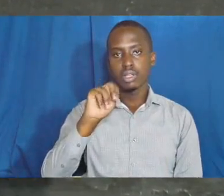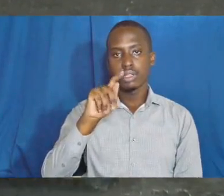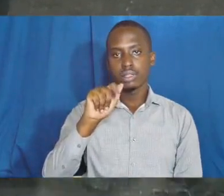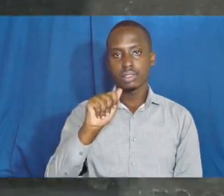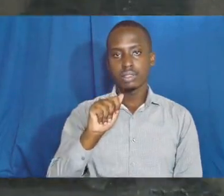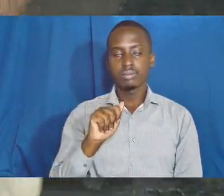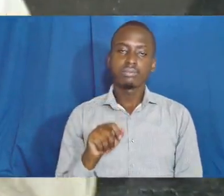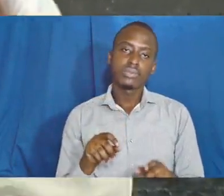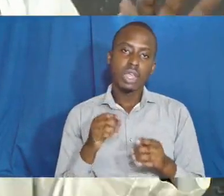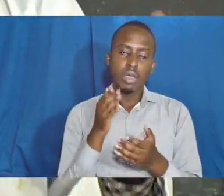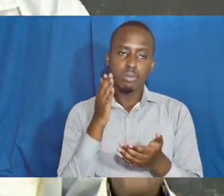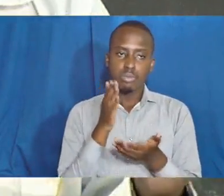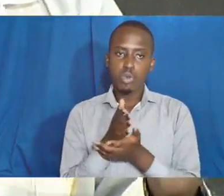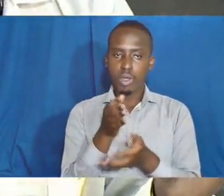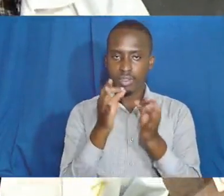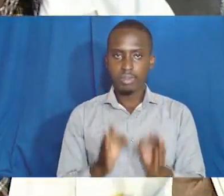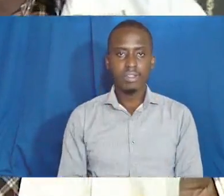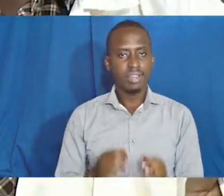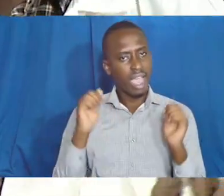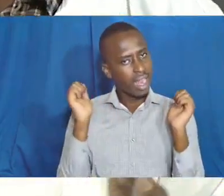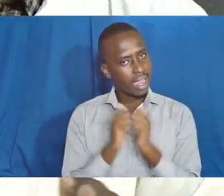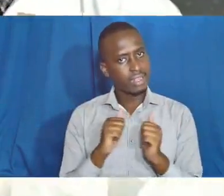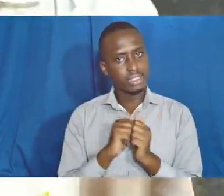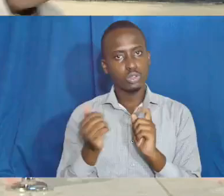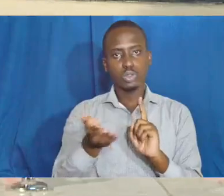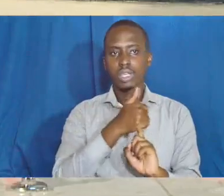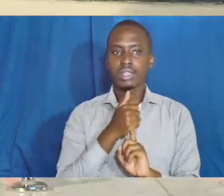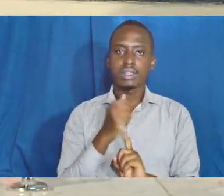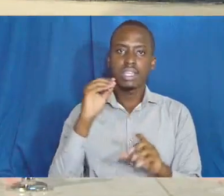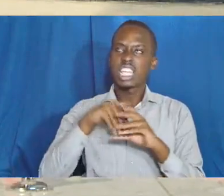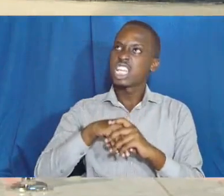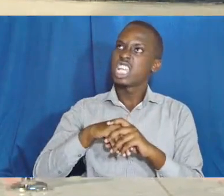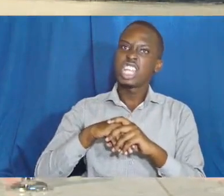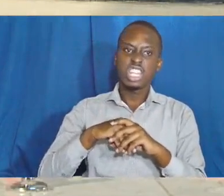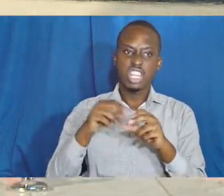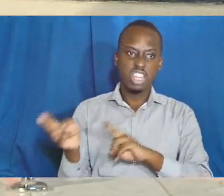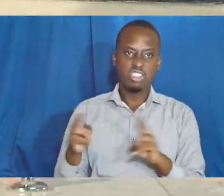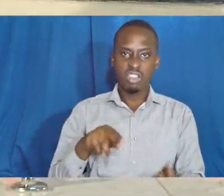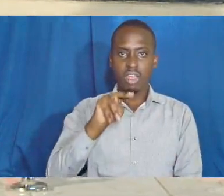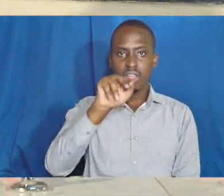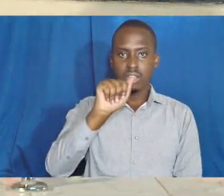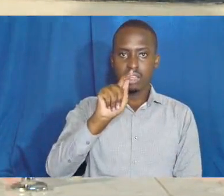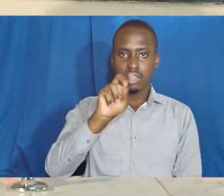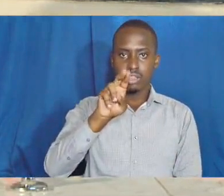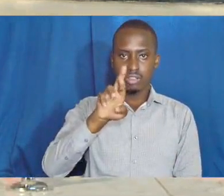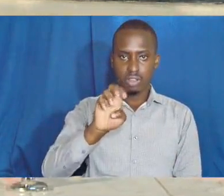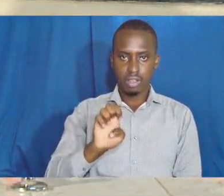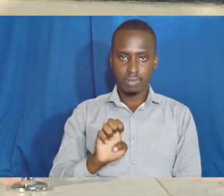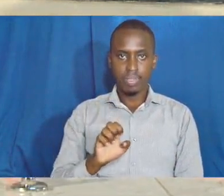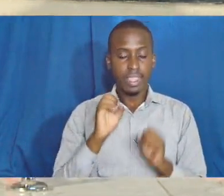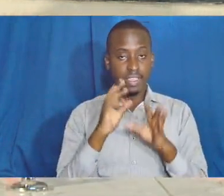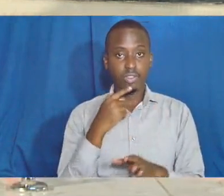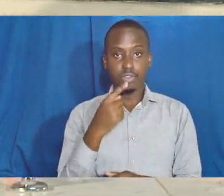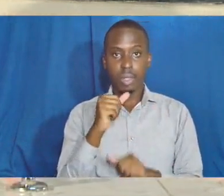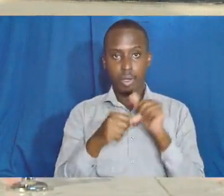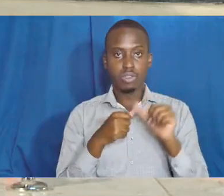Pure substances are hard to get in nature. Give an example when we talk about